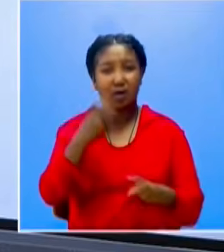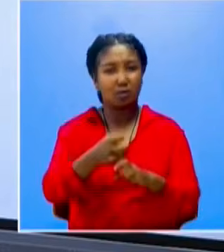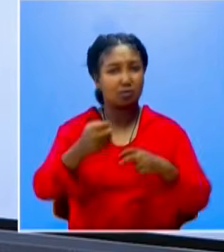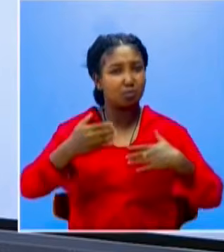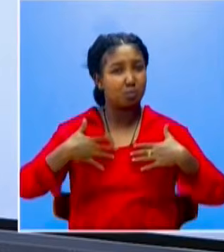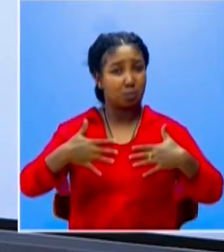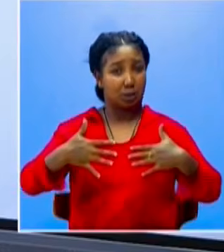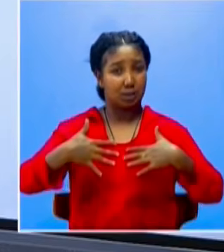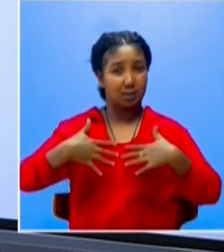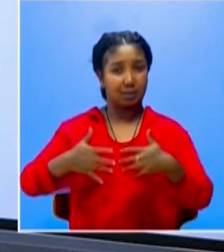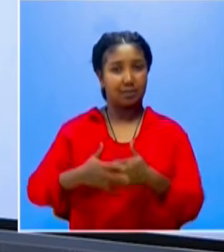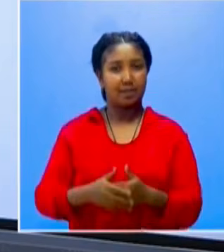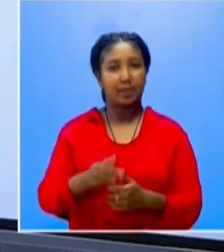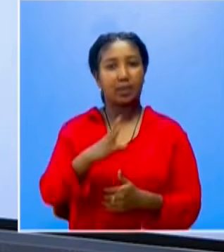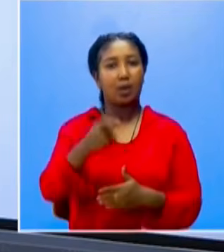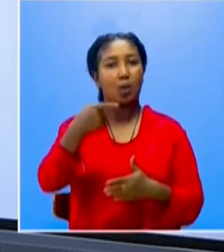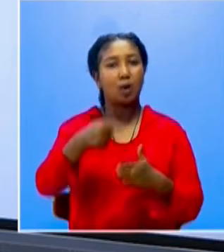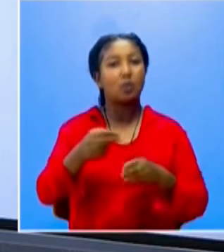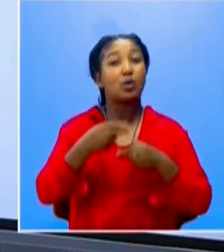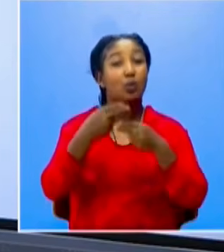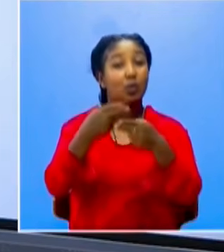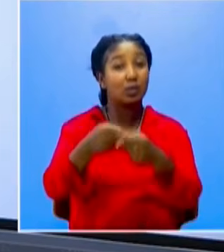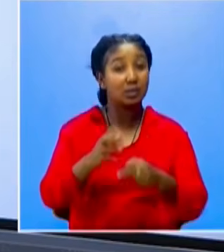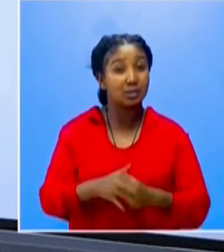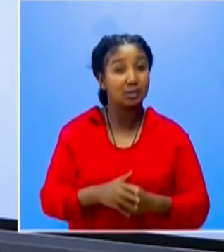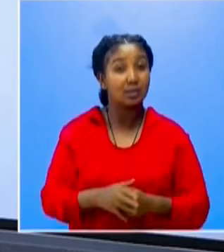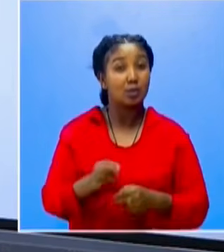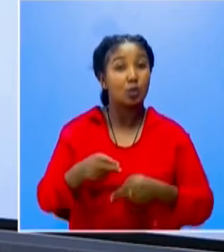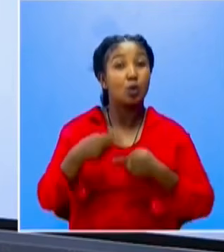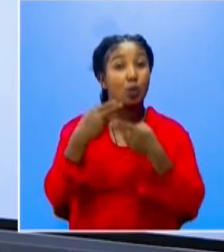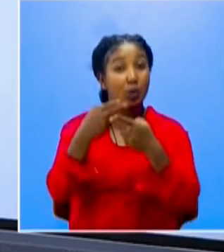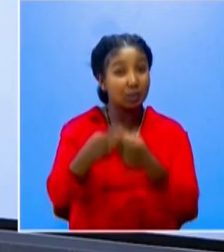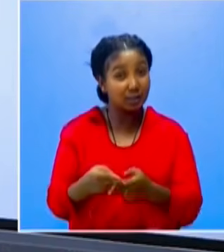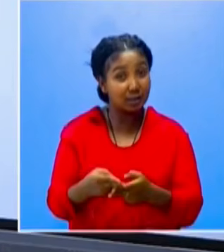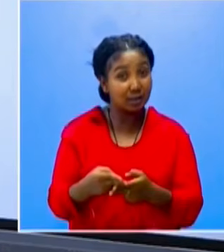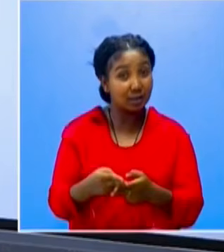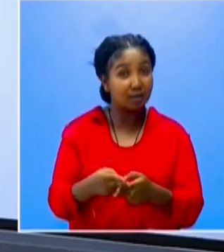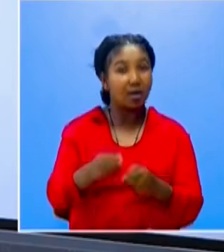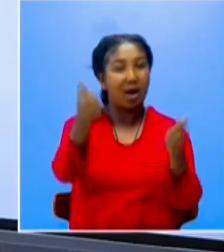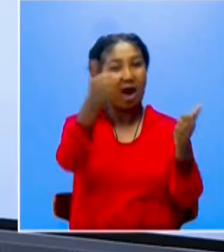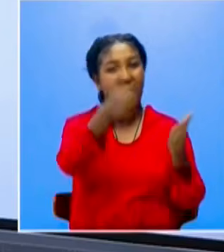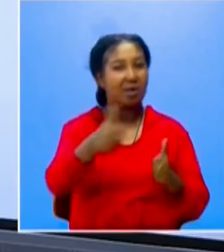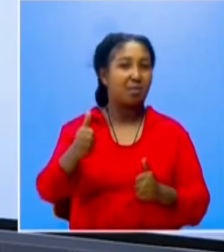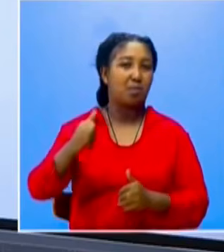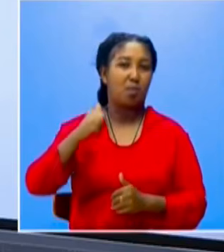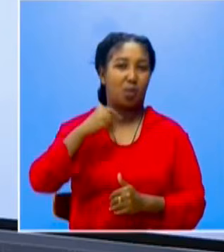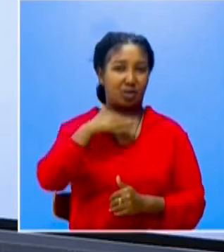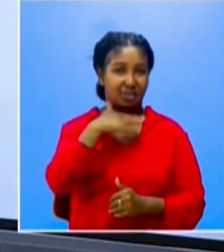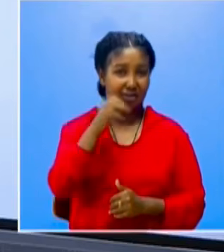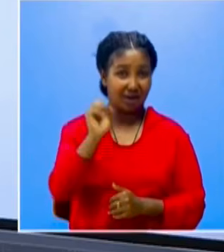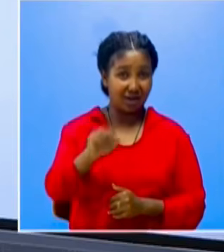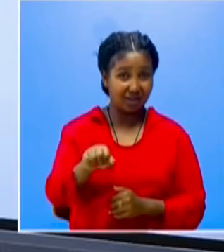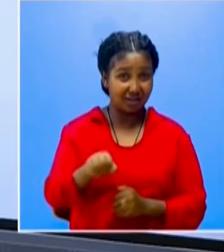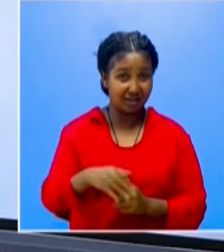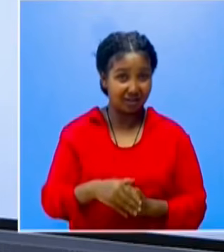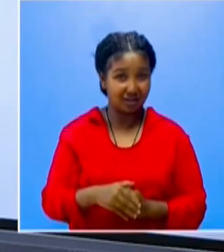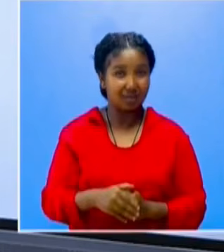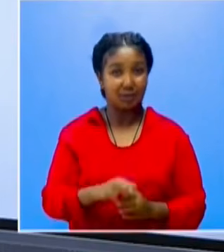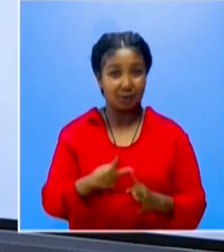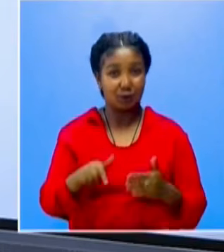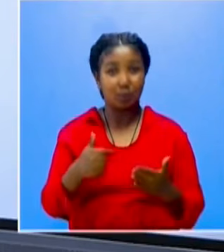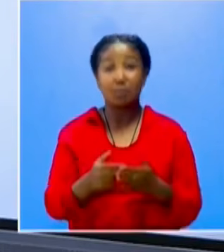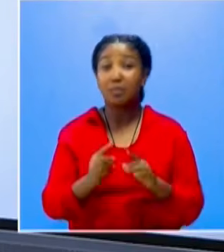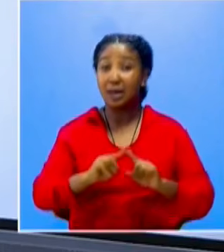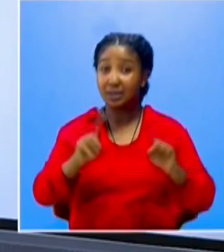breathe. And what do we call it? We call it air pollution, right? Yes,